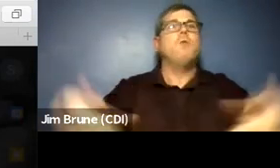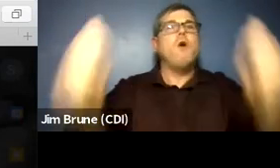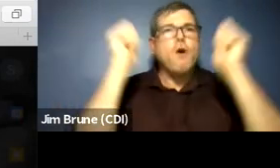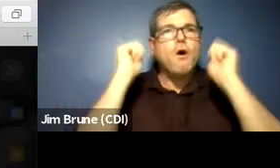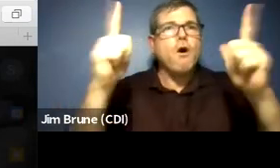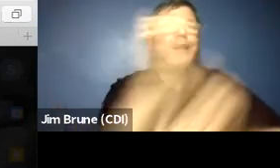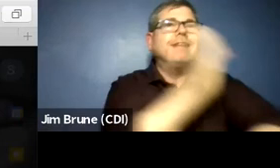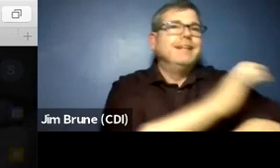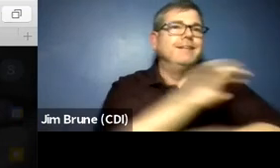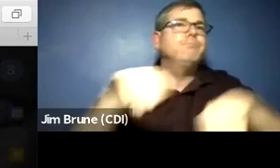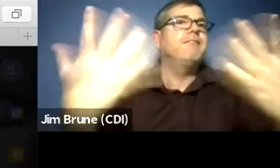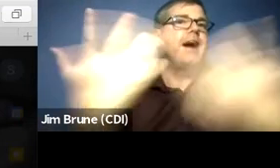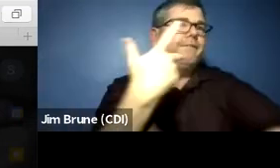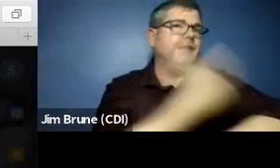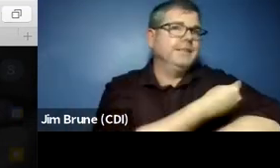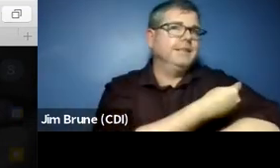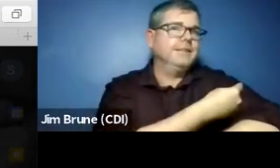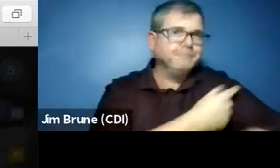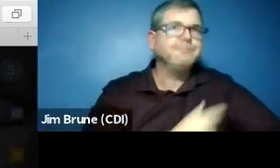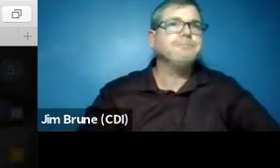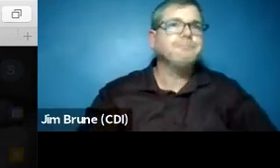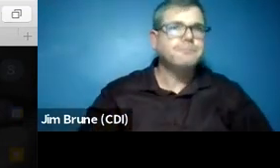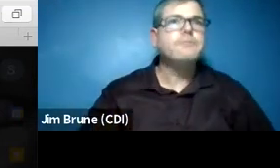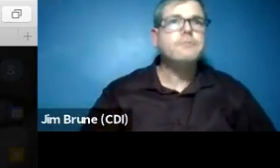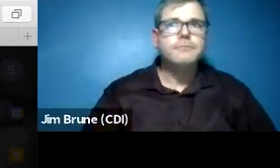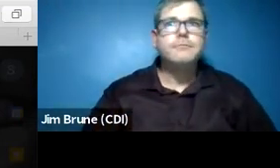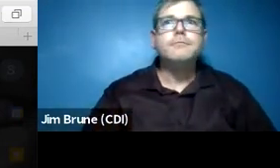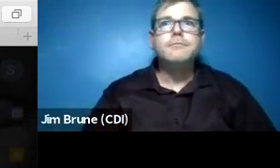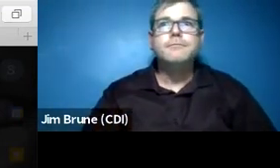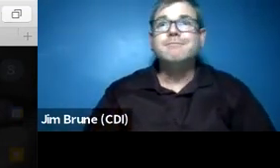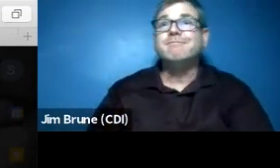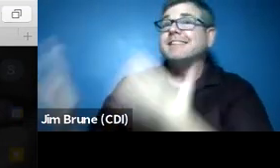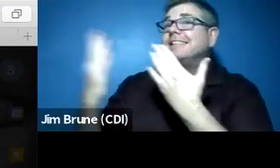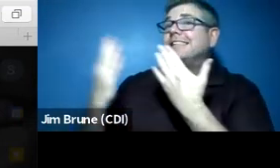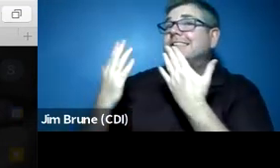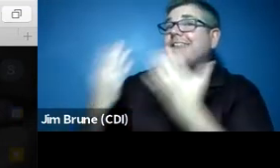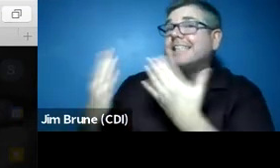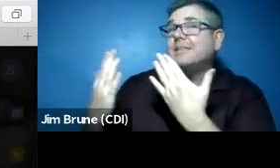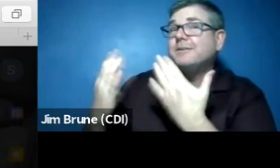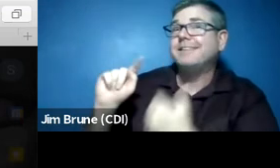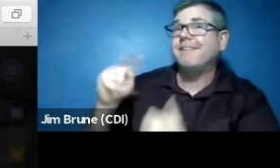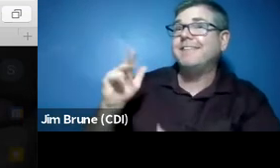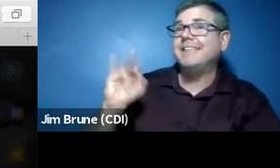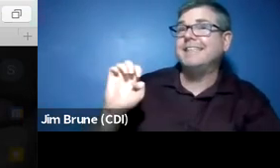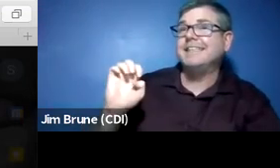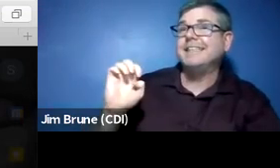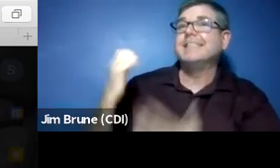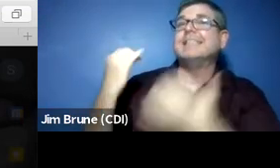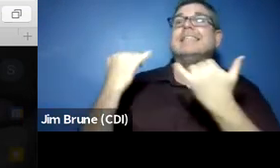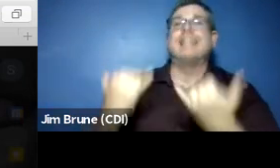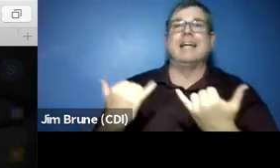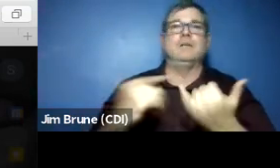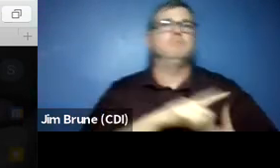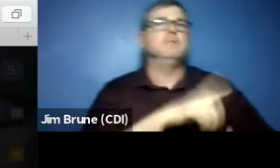Okay. Yeah, thank you, Stephanie. What I was going to add were 2 points. Right now, there